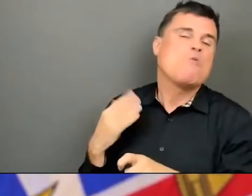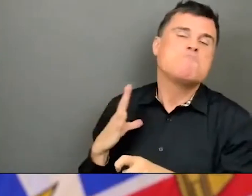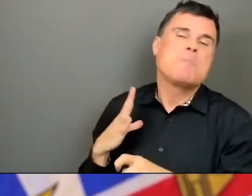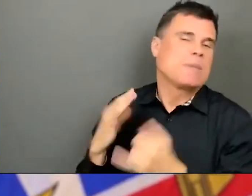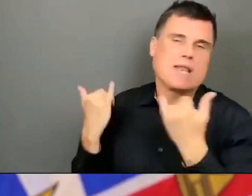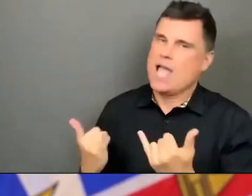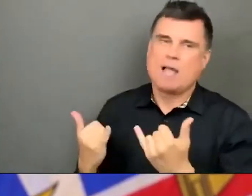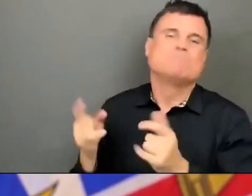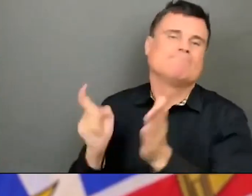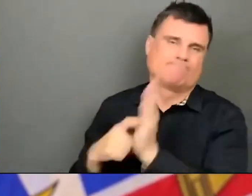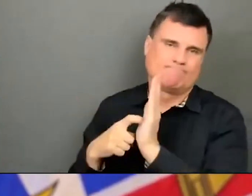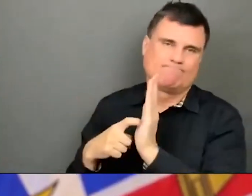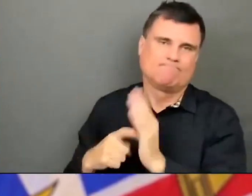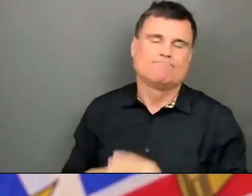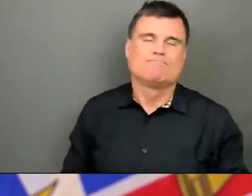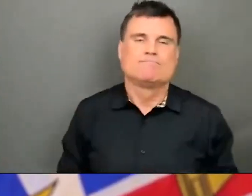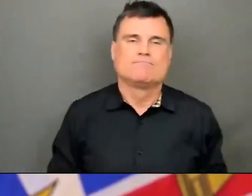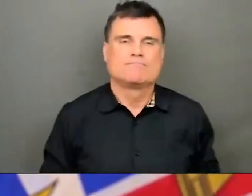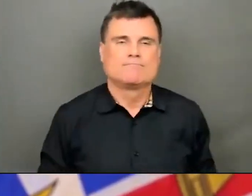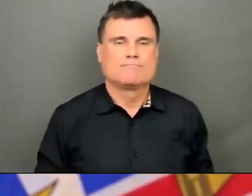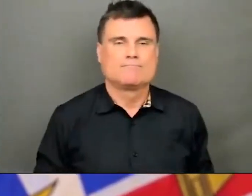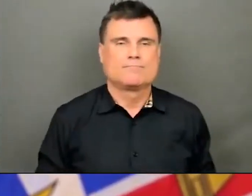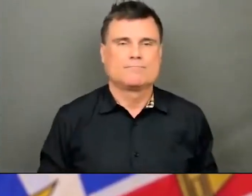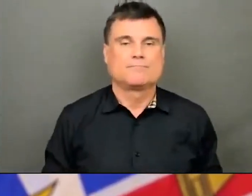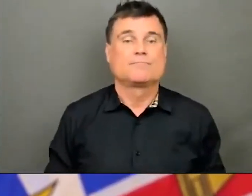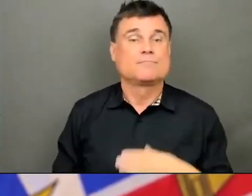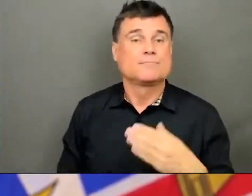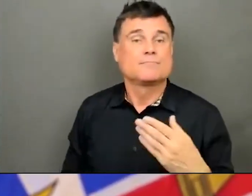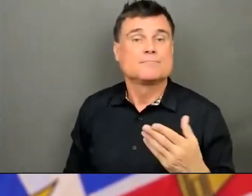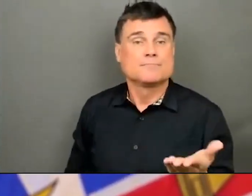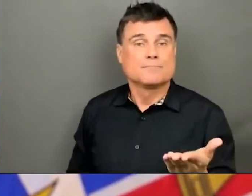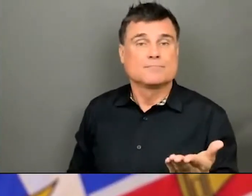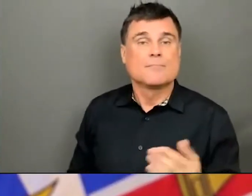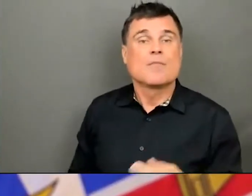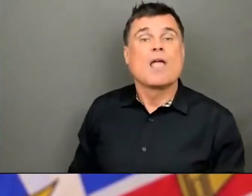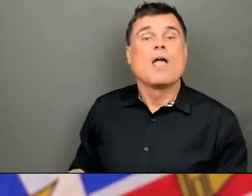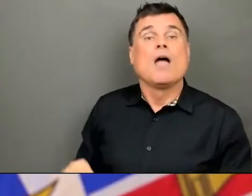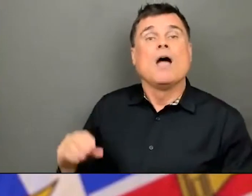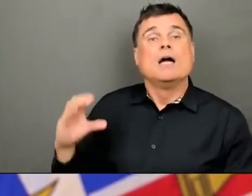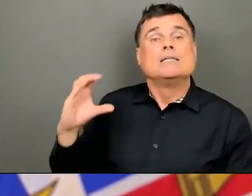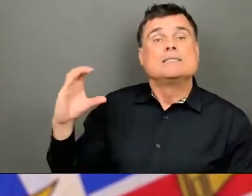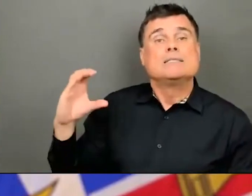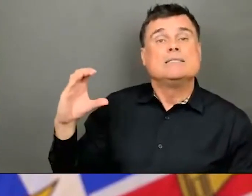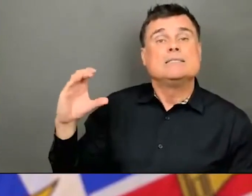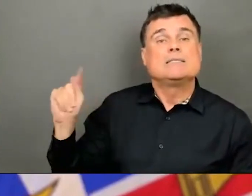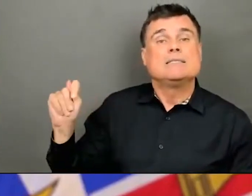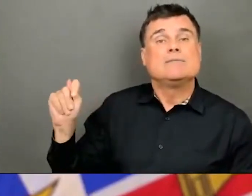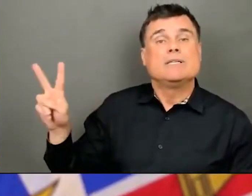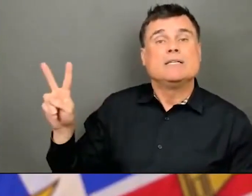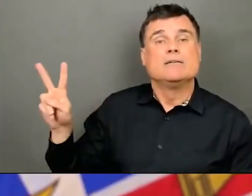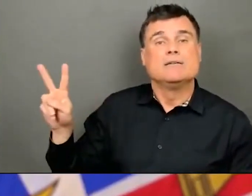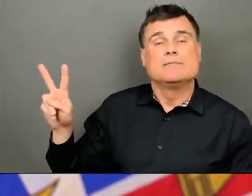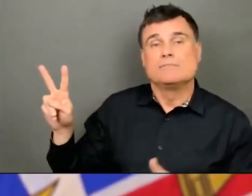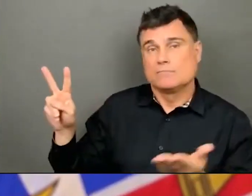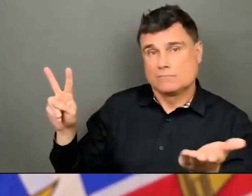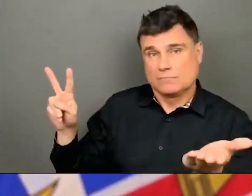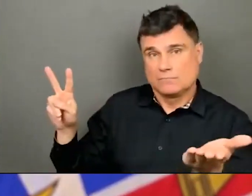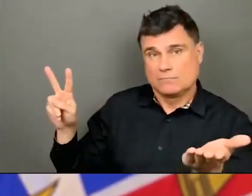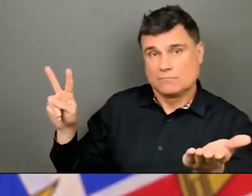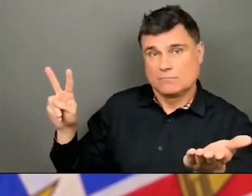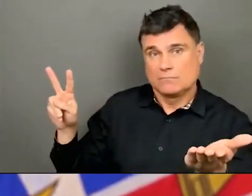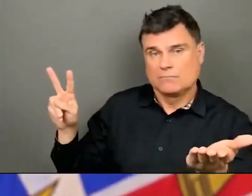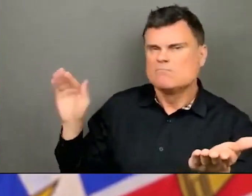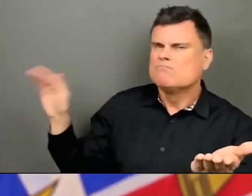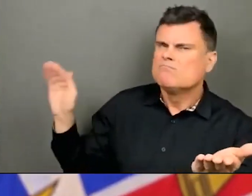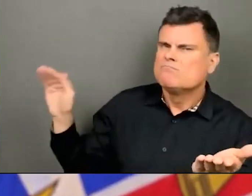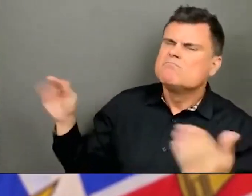Hi, guys. I'm hoping I might be able to get both of your opinions on this, just as people who've been intimately involved in this for the last 20 months.